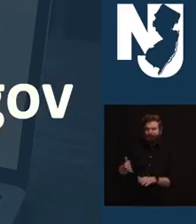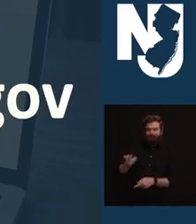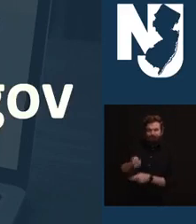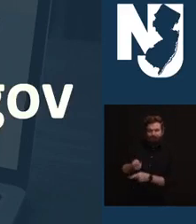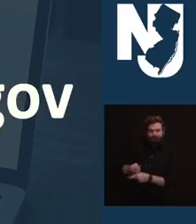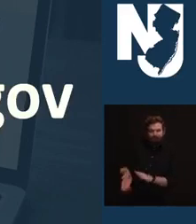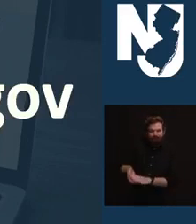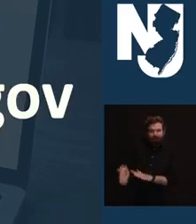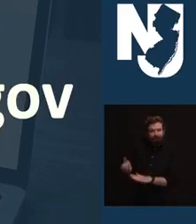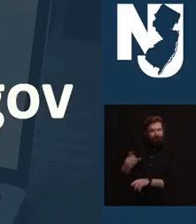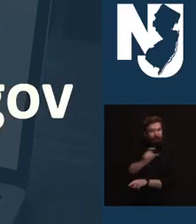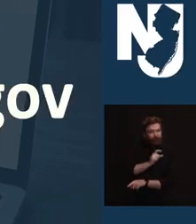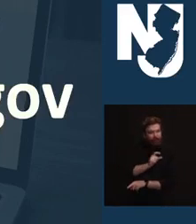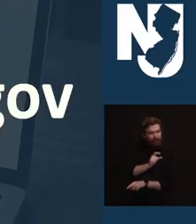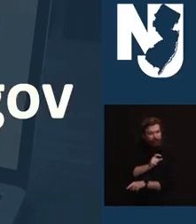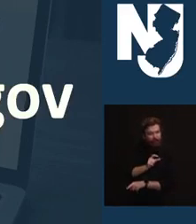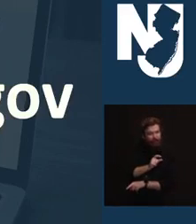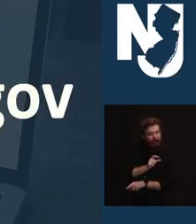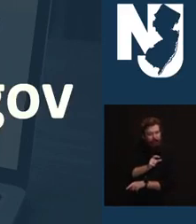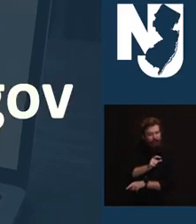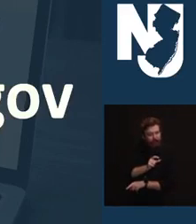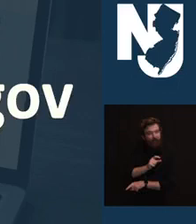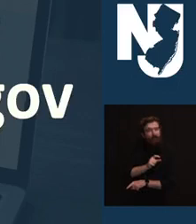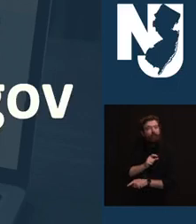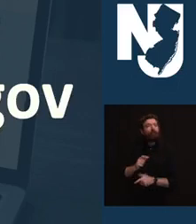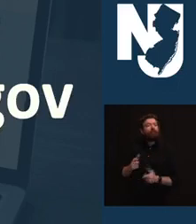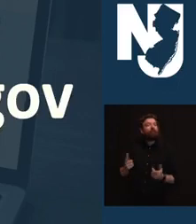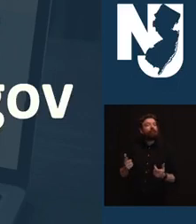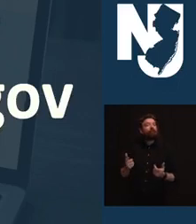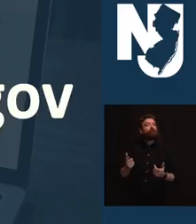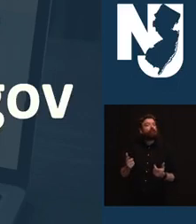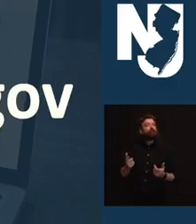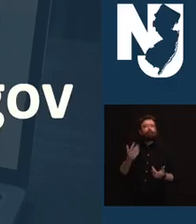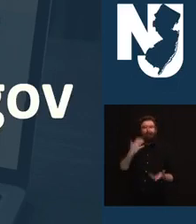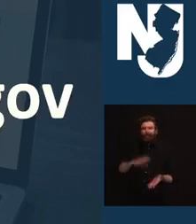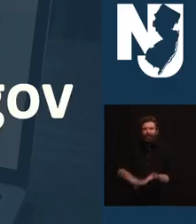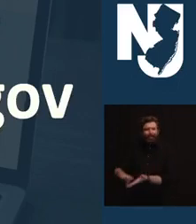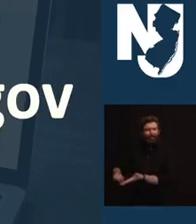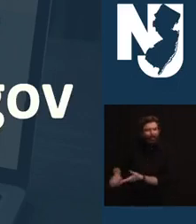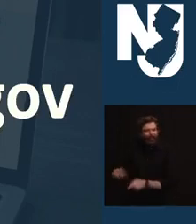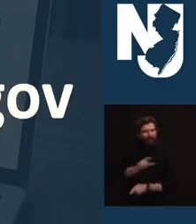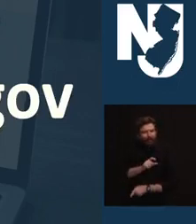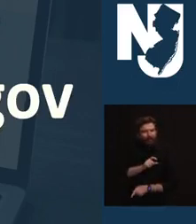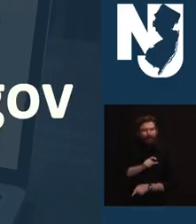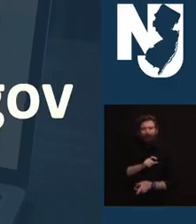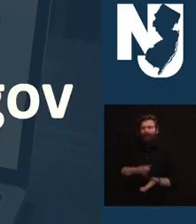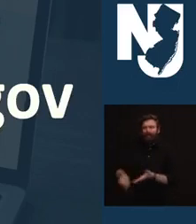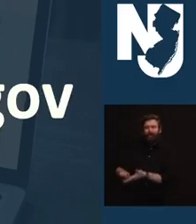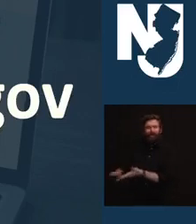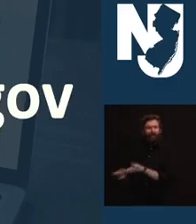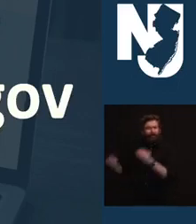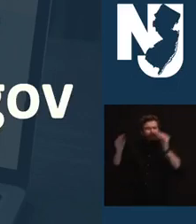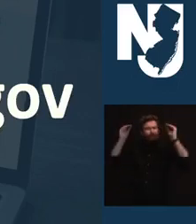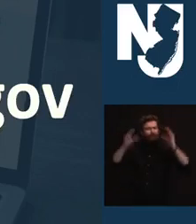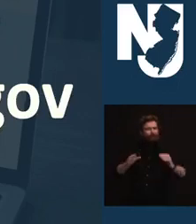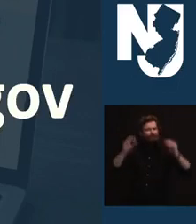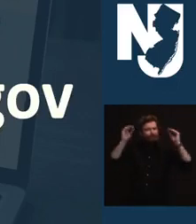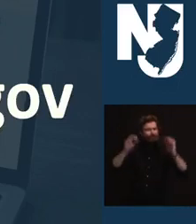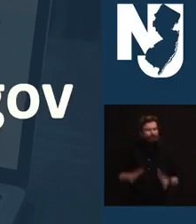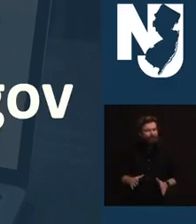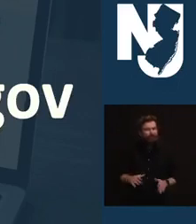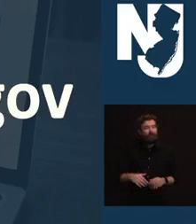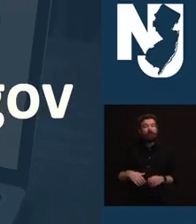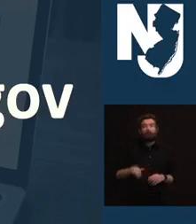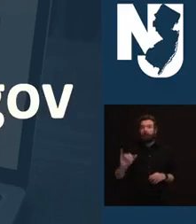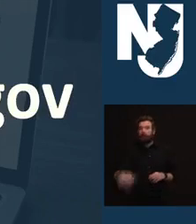in their jobs, employed, delivering these services. And stepping up to support the small businesses that we'll be relying